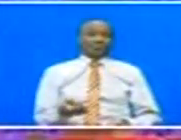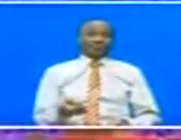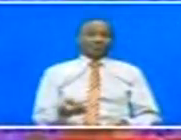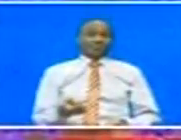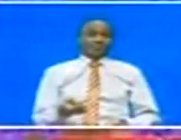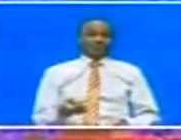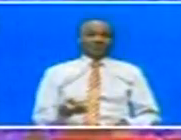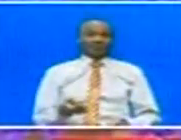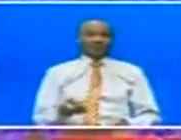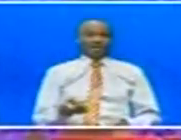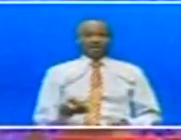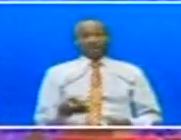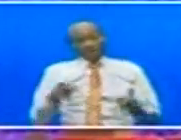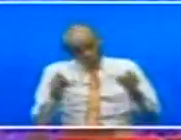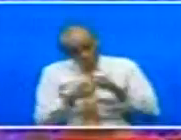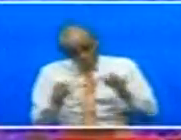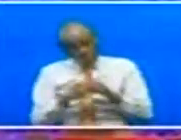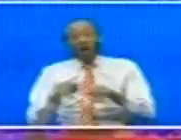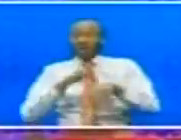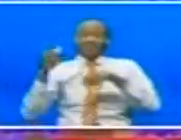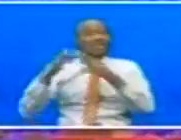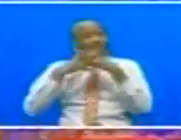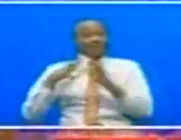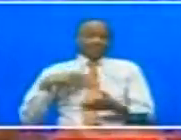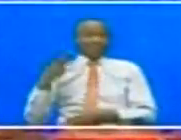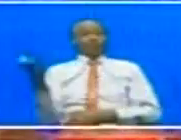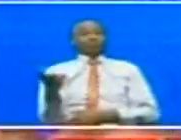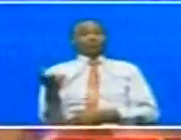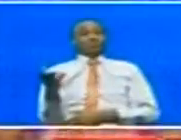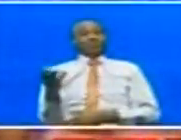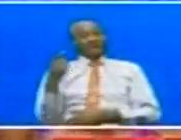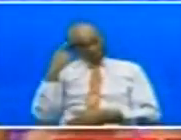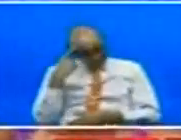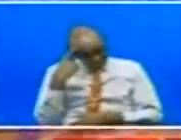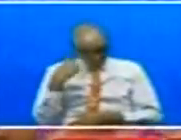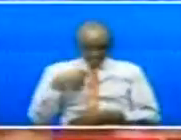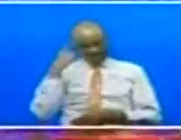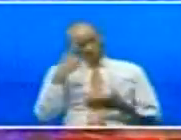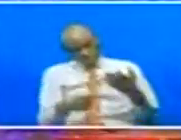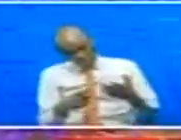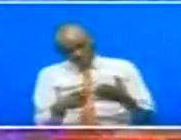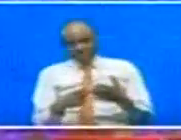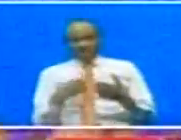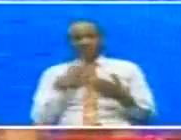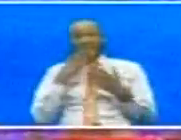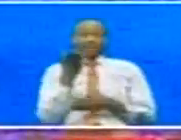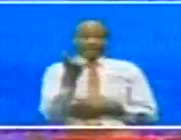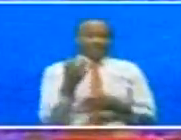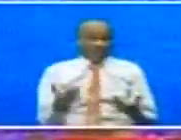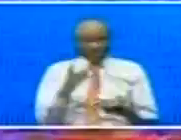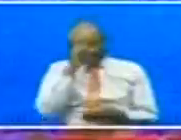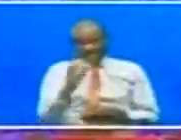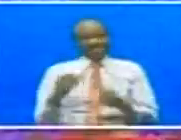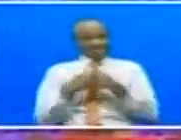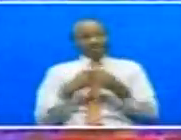As much, if not more, than it affects the Americans. So I think in sort of figuring out responses to this really serious